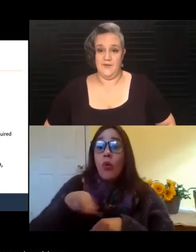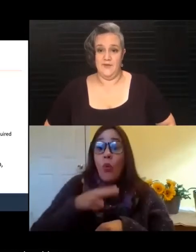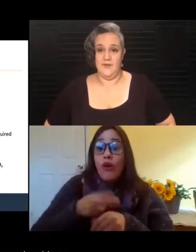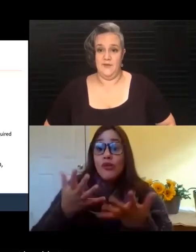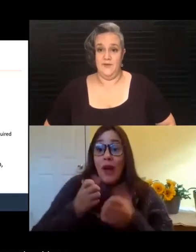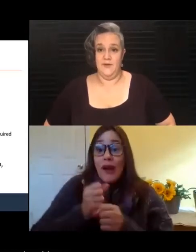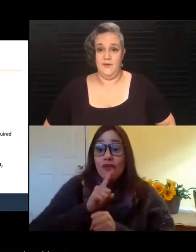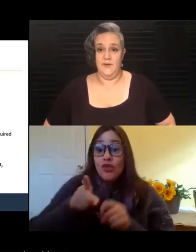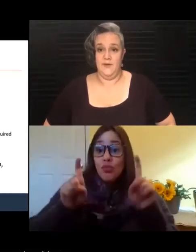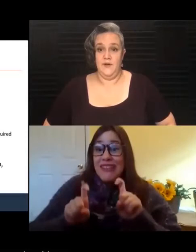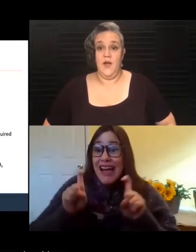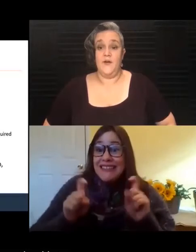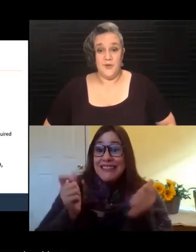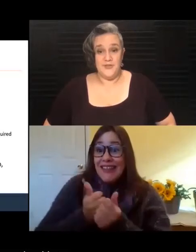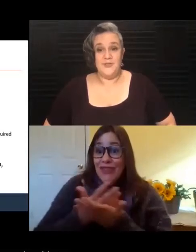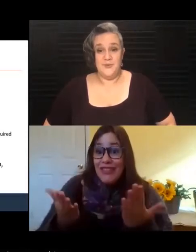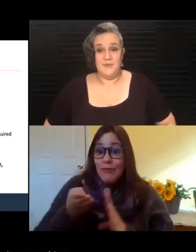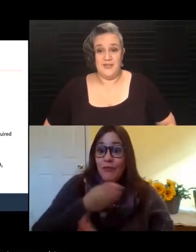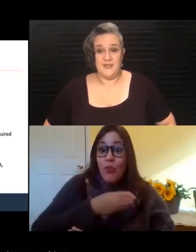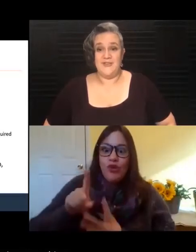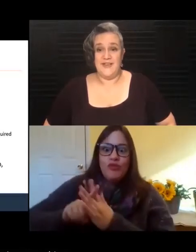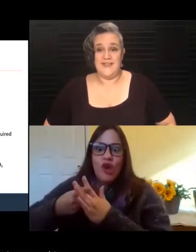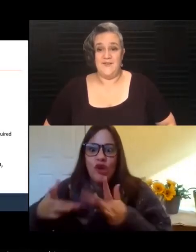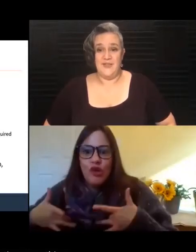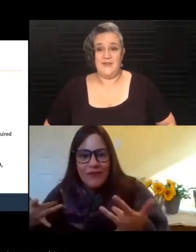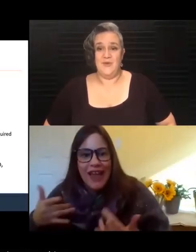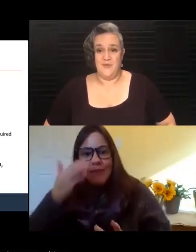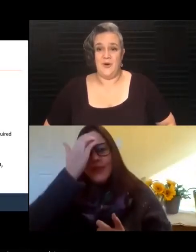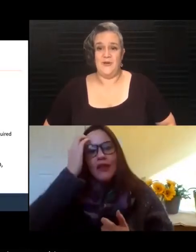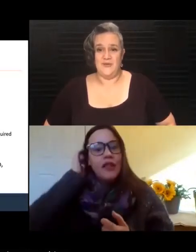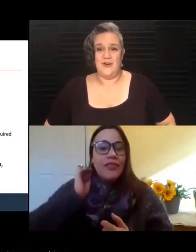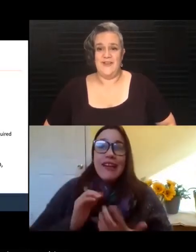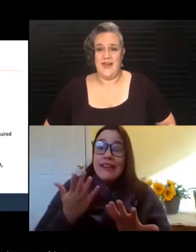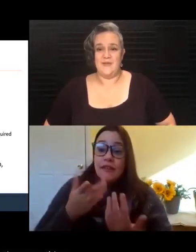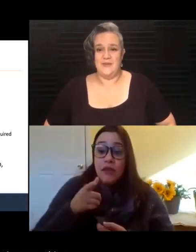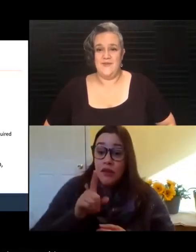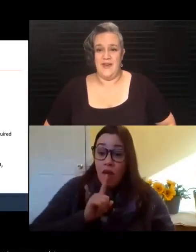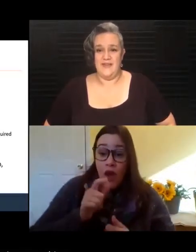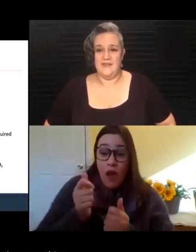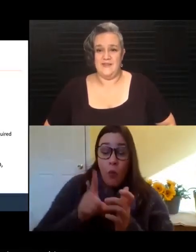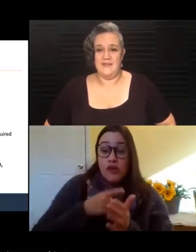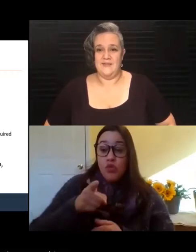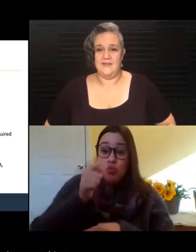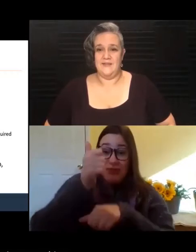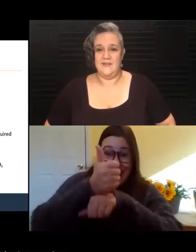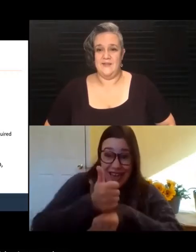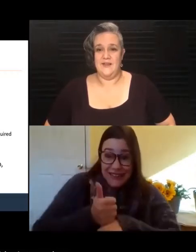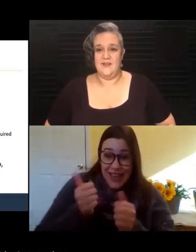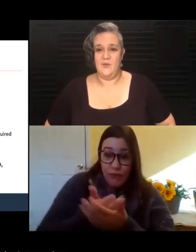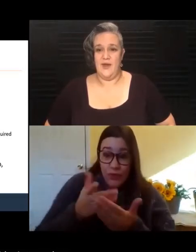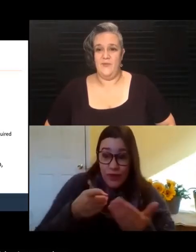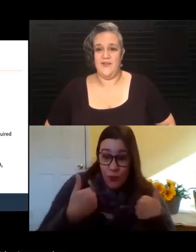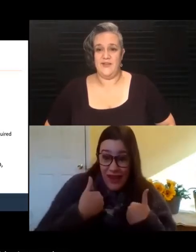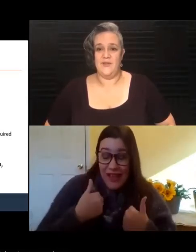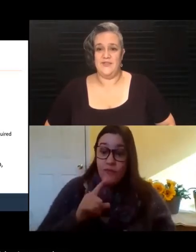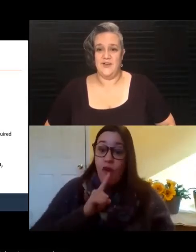themselves. Of course, you do want to make sure that you're testing everything before you start the actual event. In this